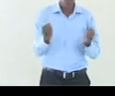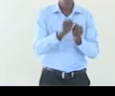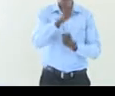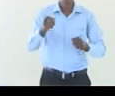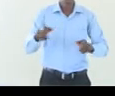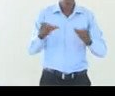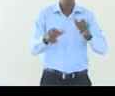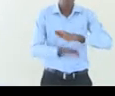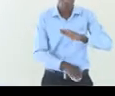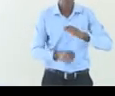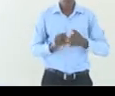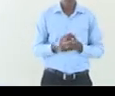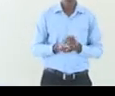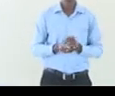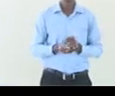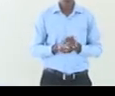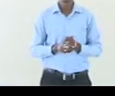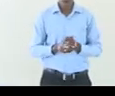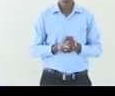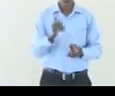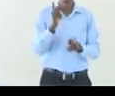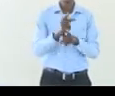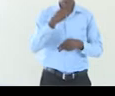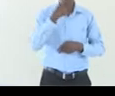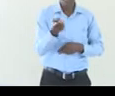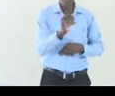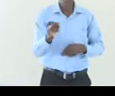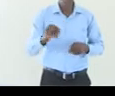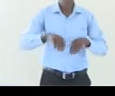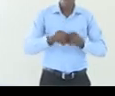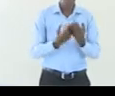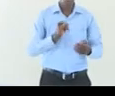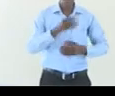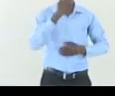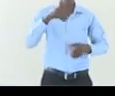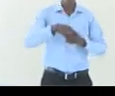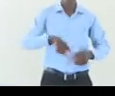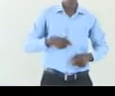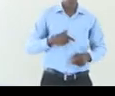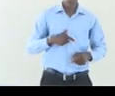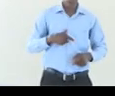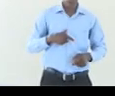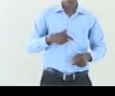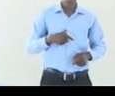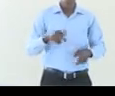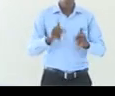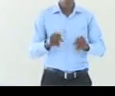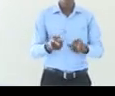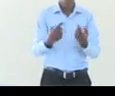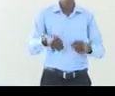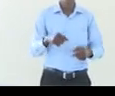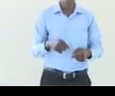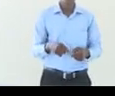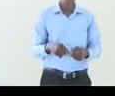You forget. That's what happens. Keep telling you about how, when I was in Lagos, people used to